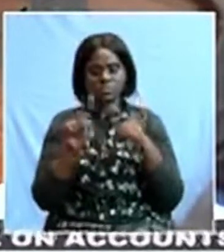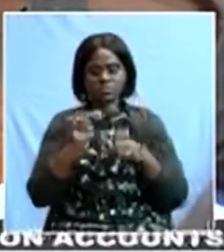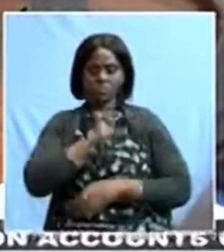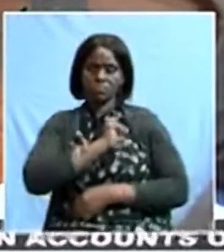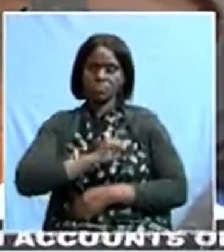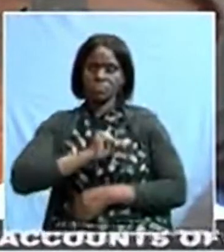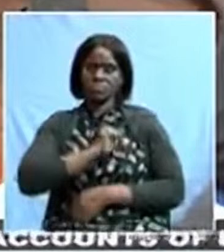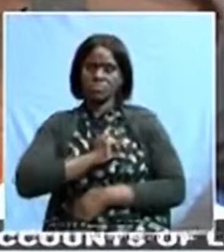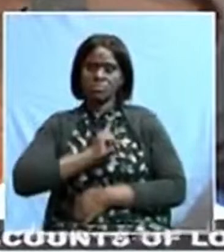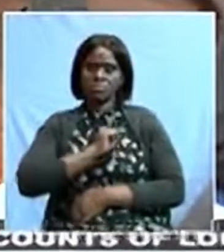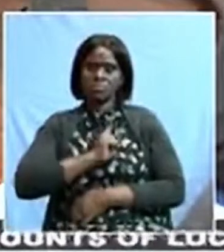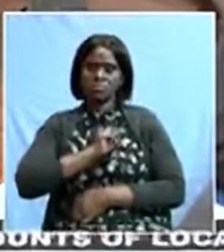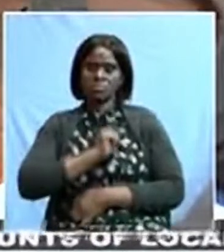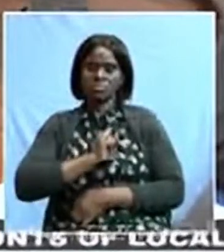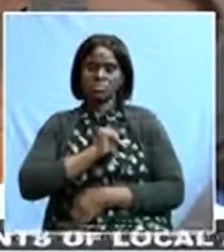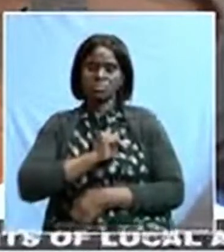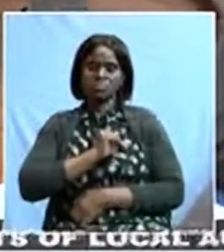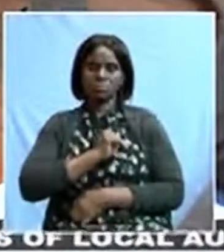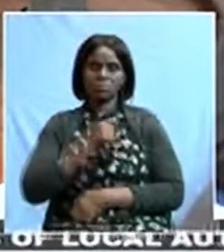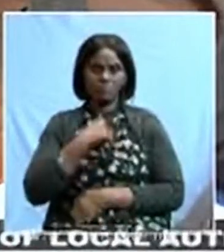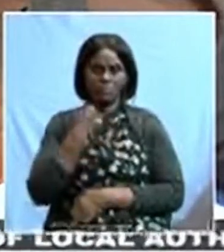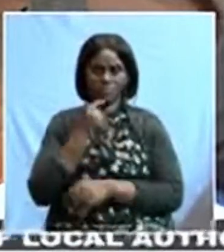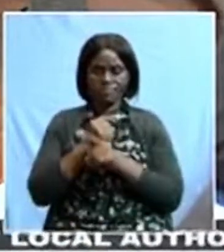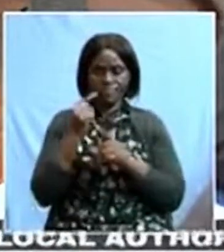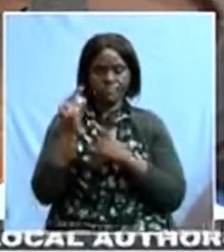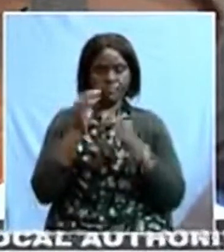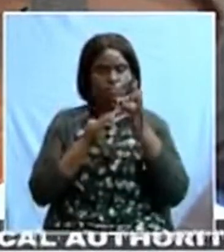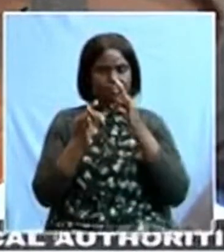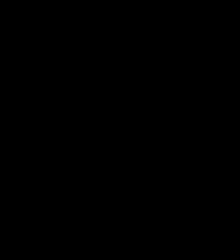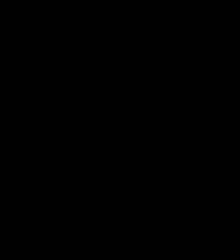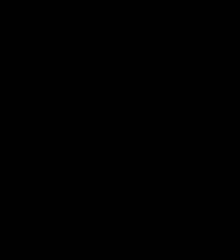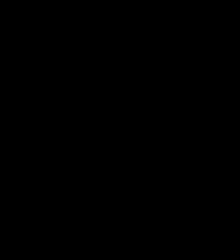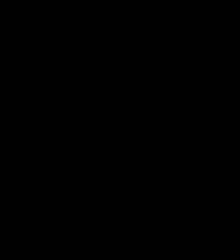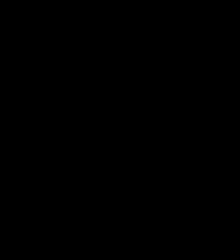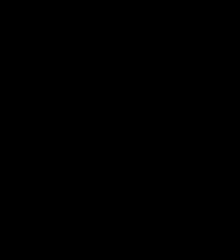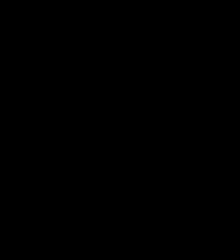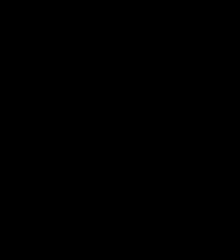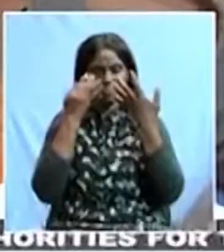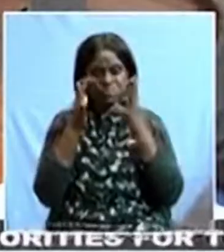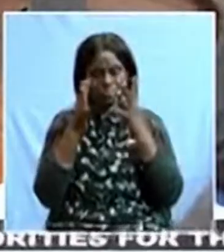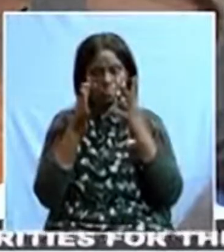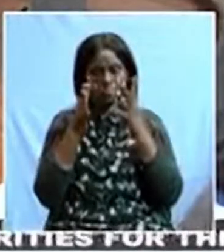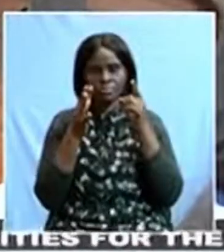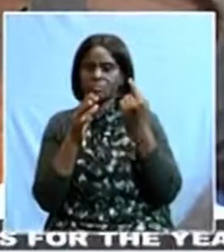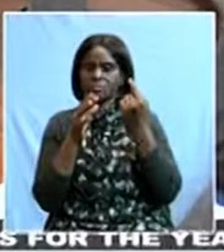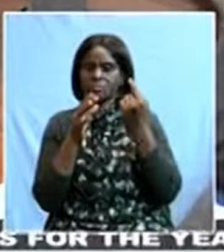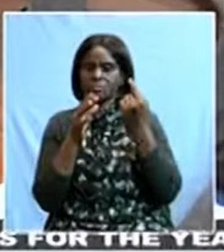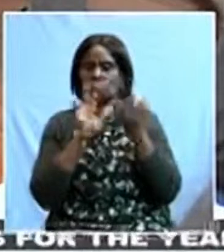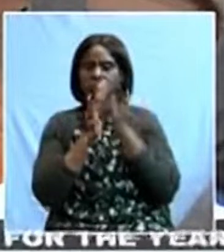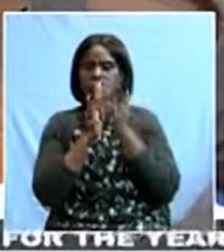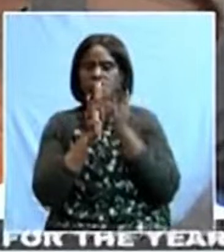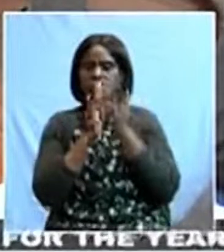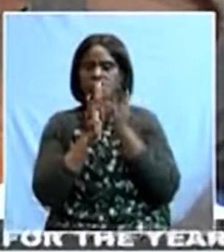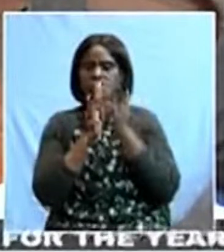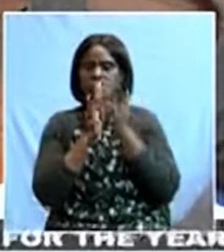unfortunately, I will just state, as we have mentioned, it was so hard